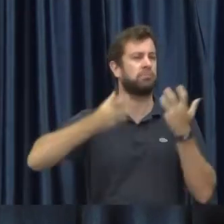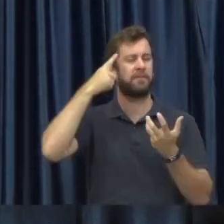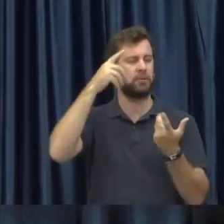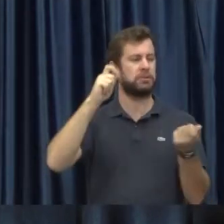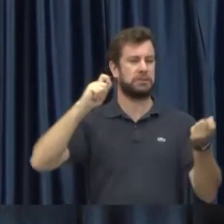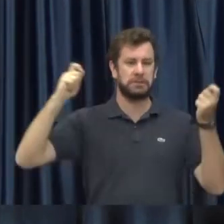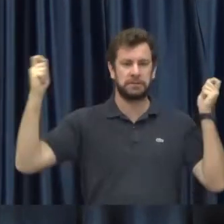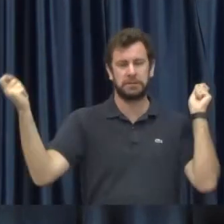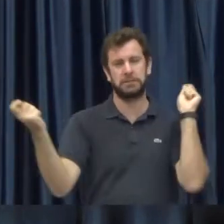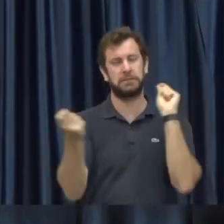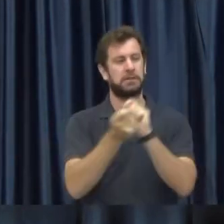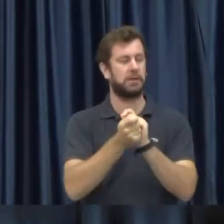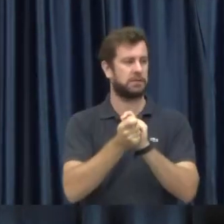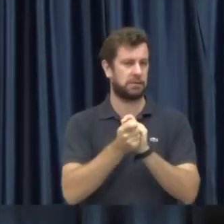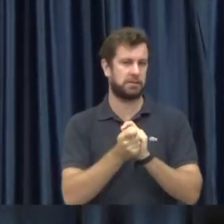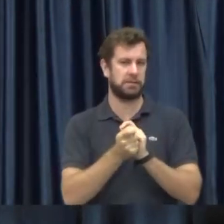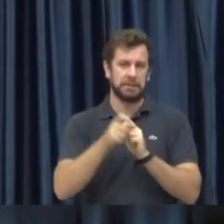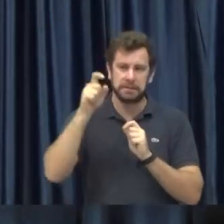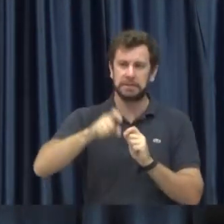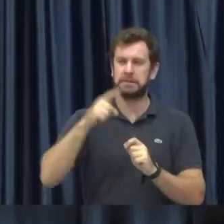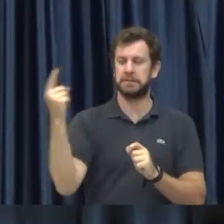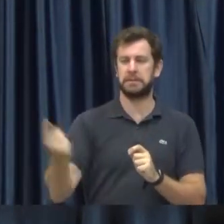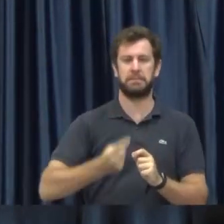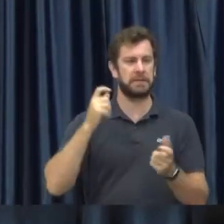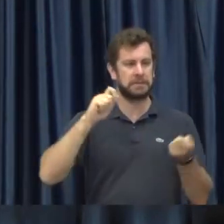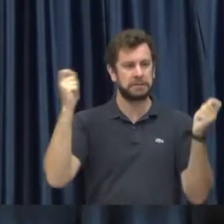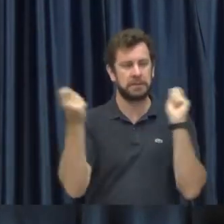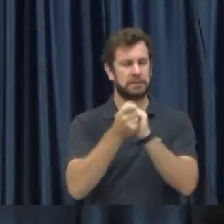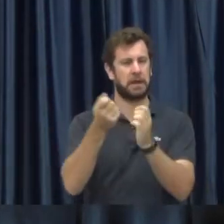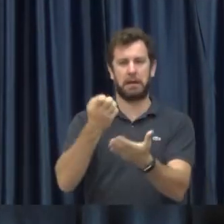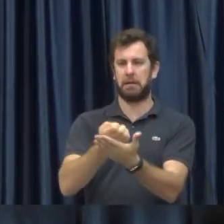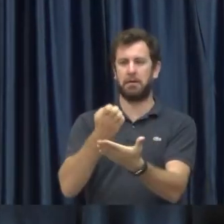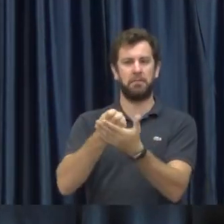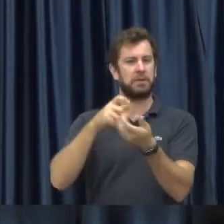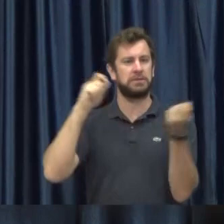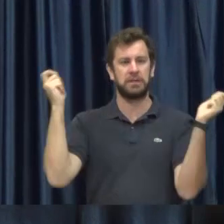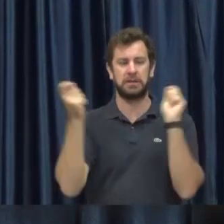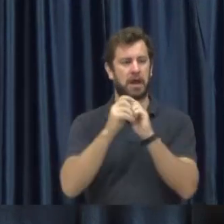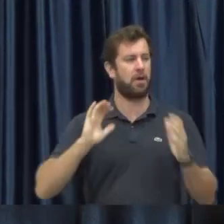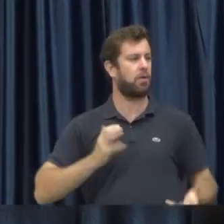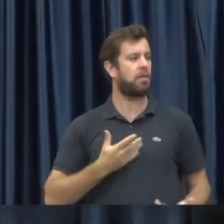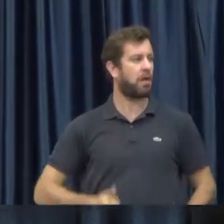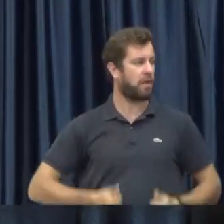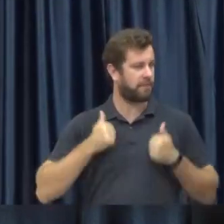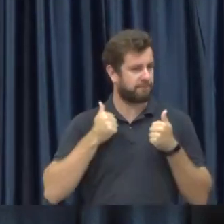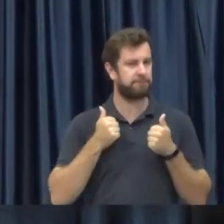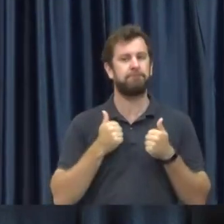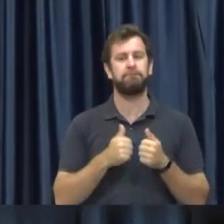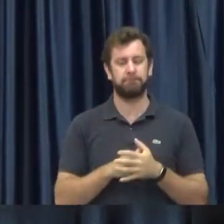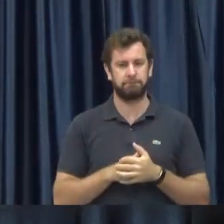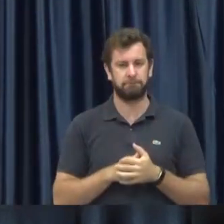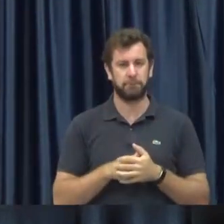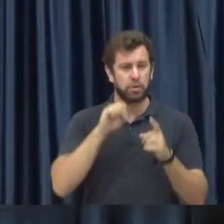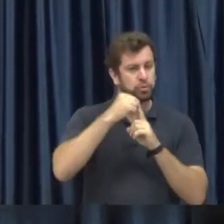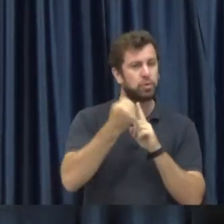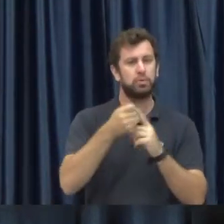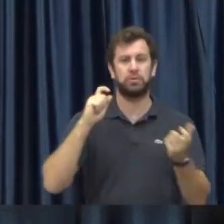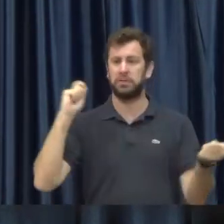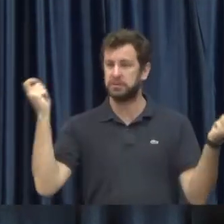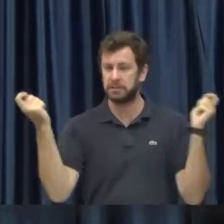are crying out for some economic change in our life, crying out for a social